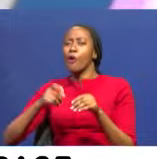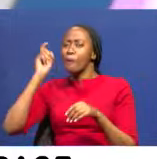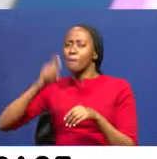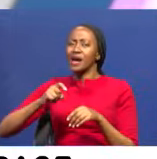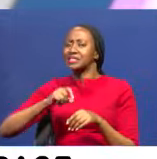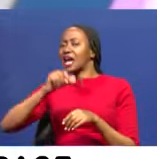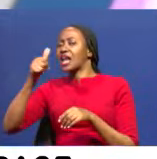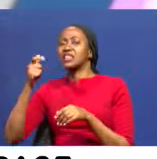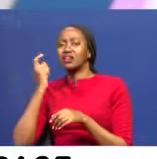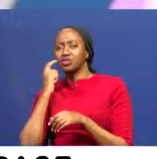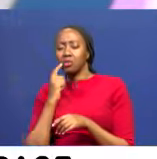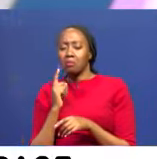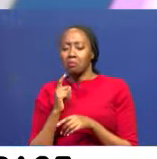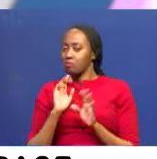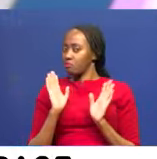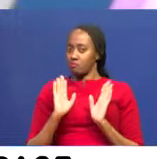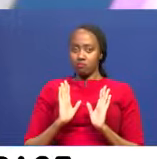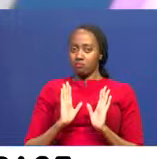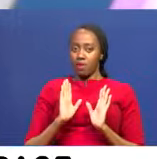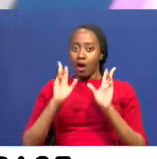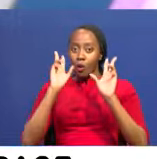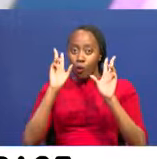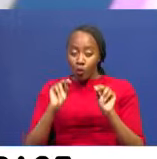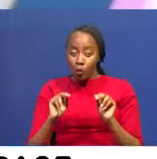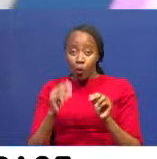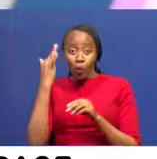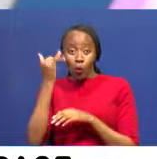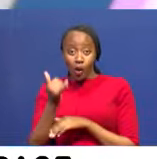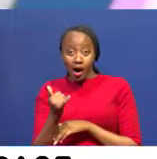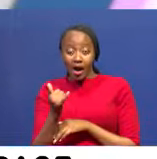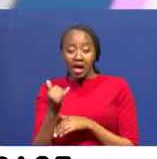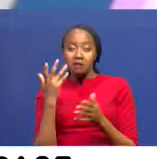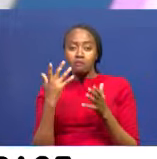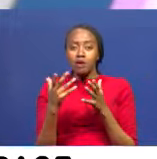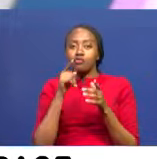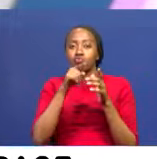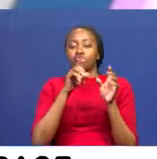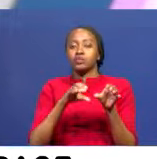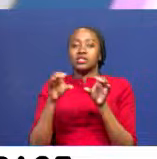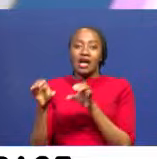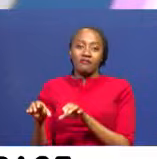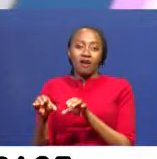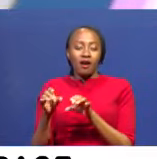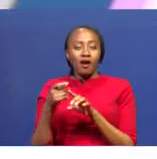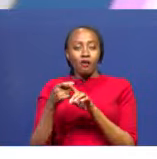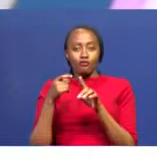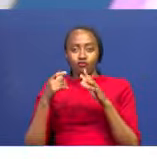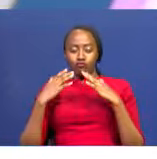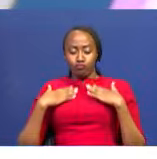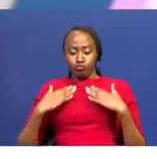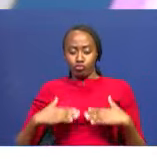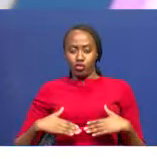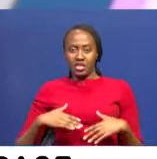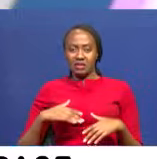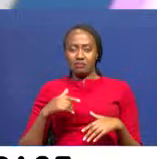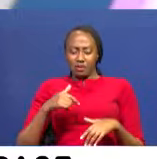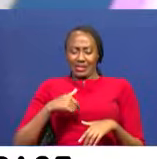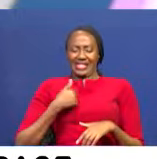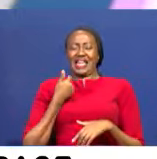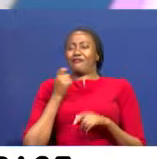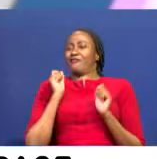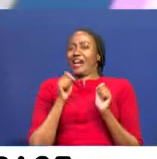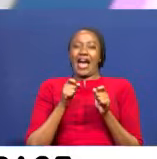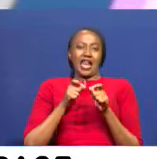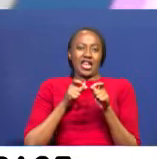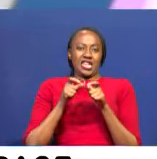because sometimes your symptoms or whatever you're suffering from, your body can